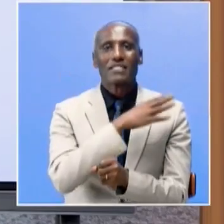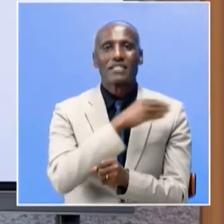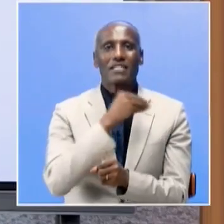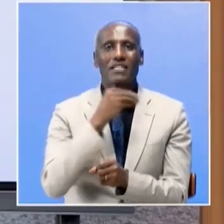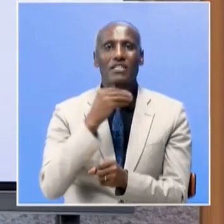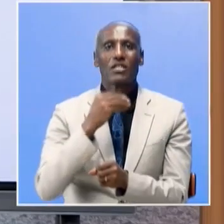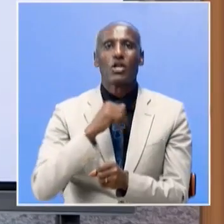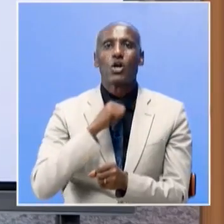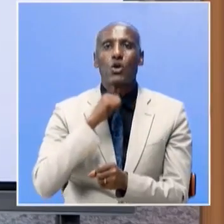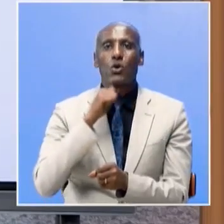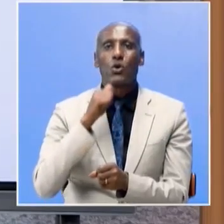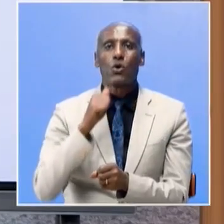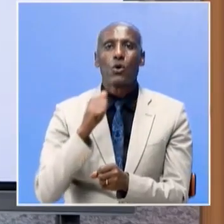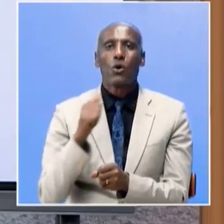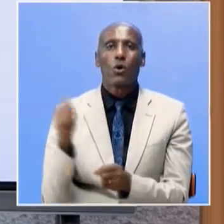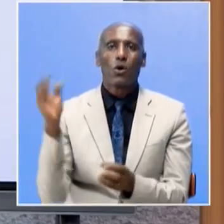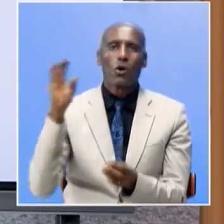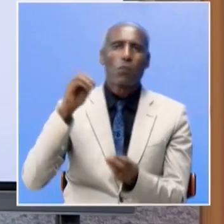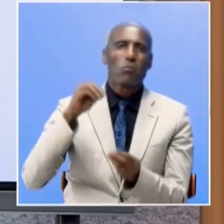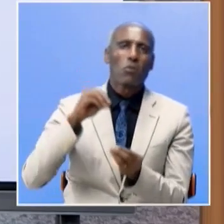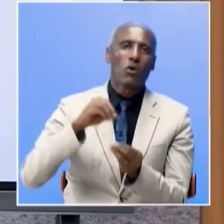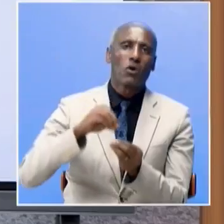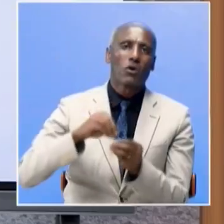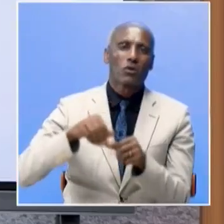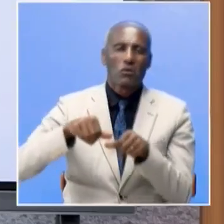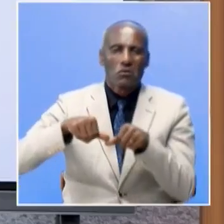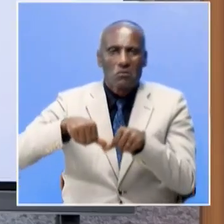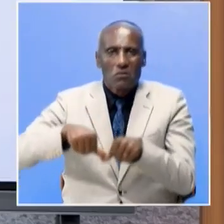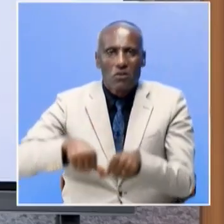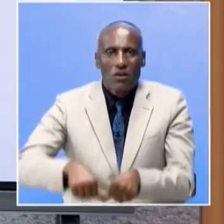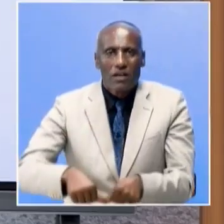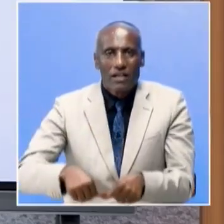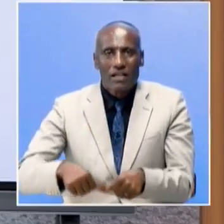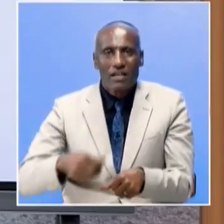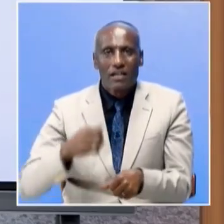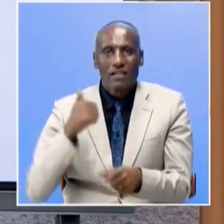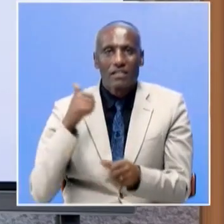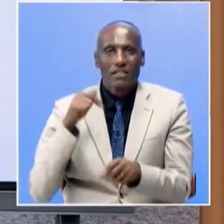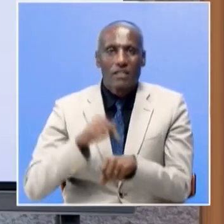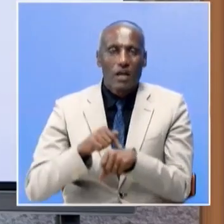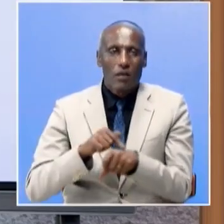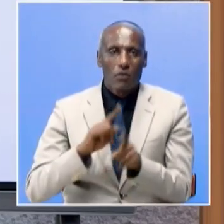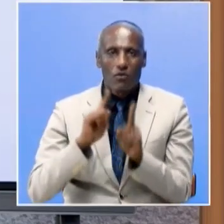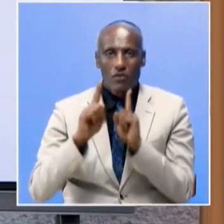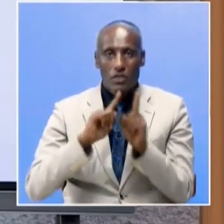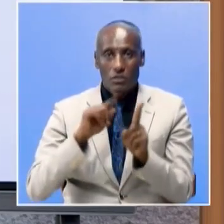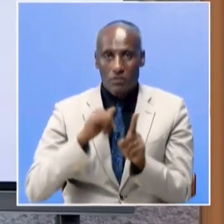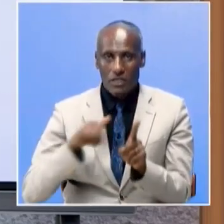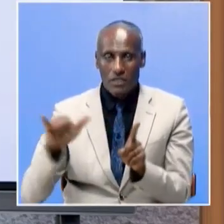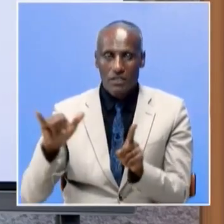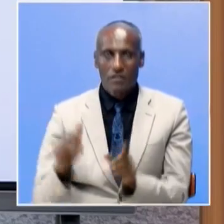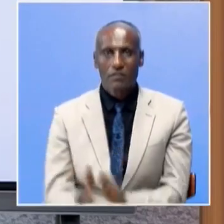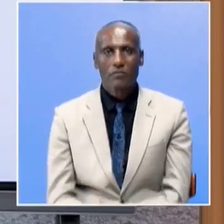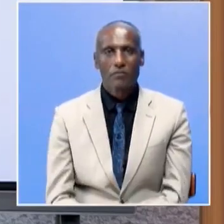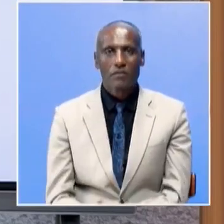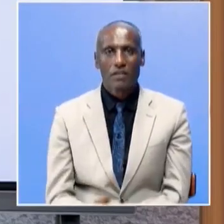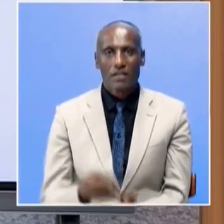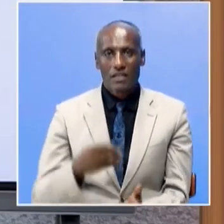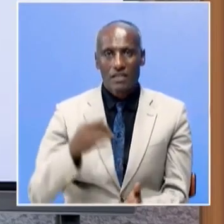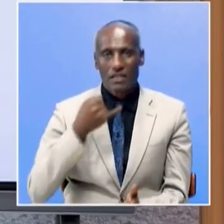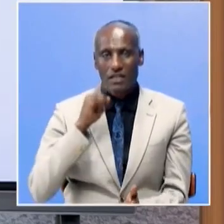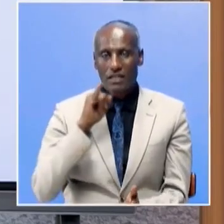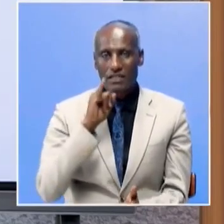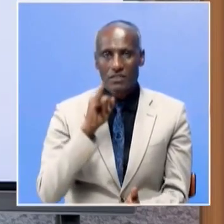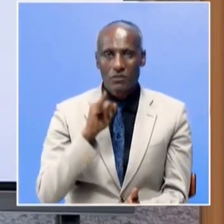more or maybe no longer at the time of speaking or in the present. Is it clear? Nice student. And that's why